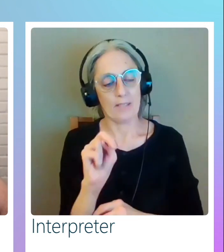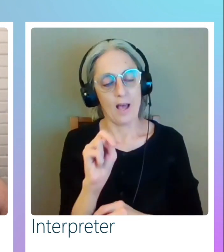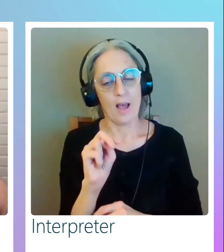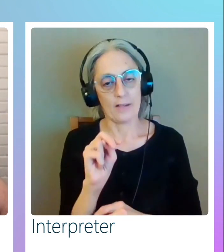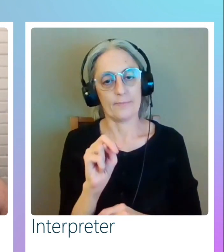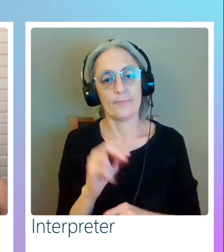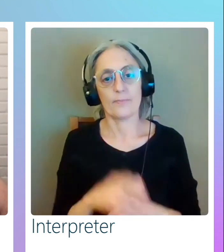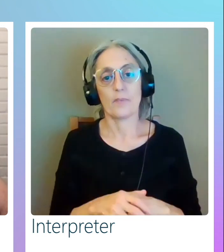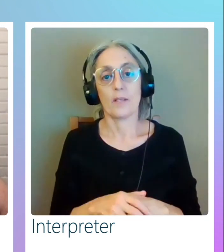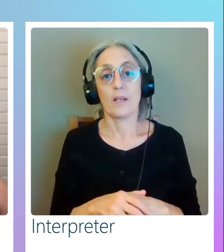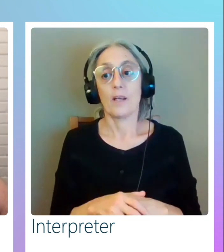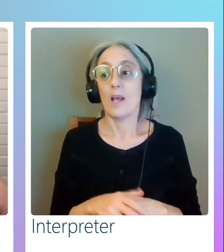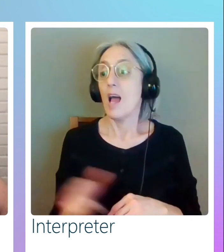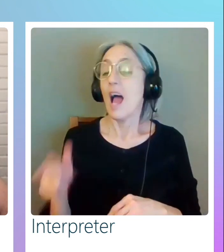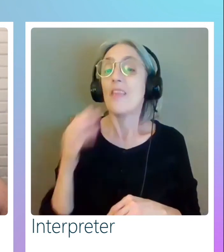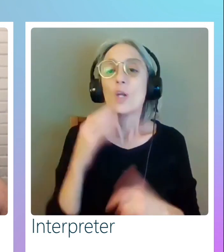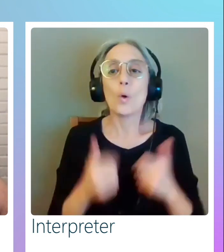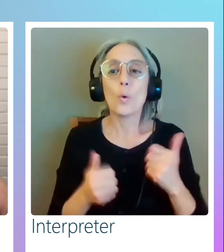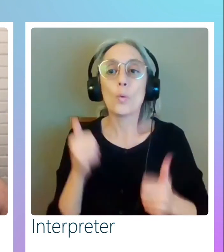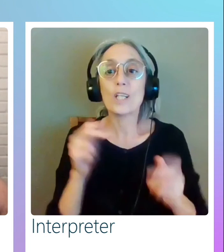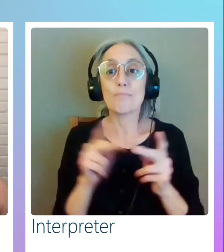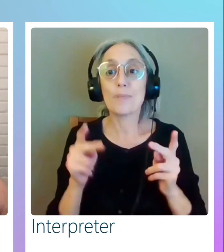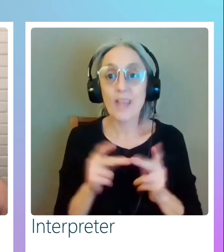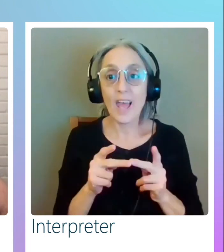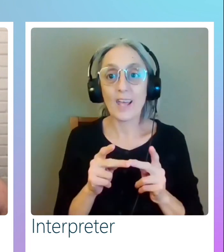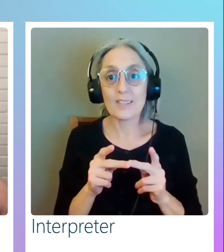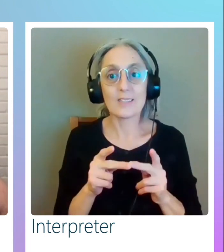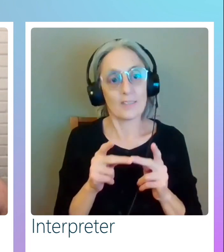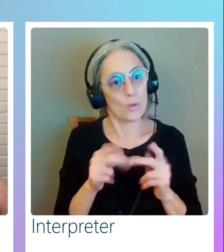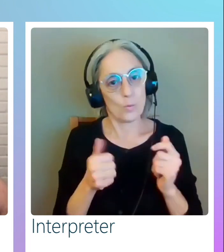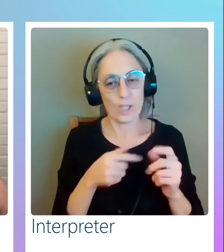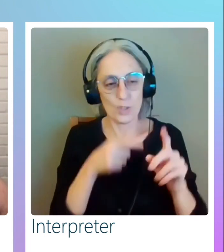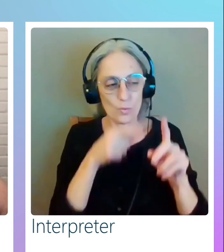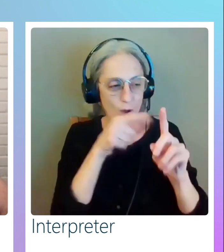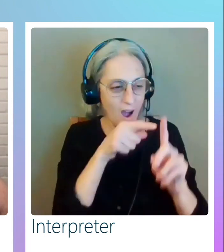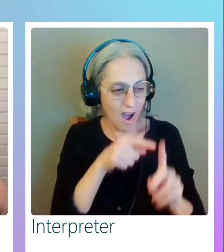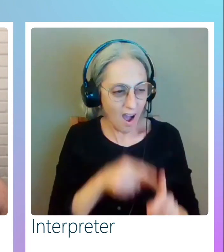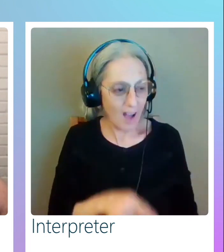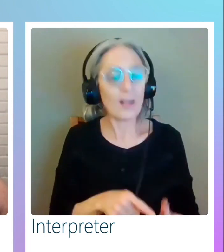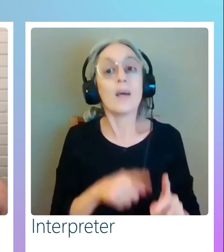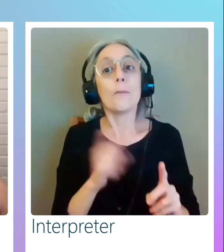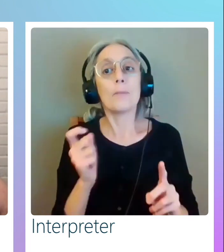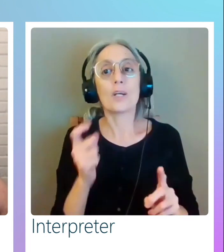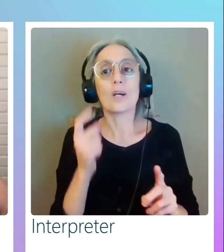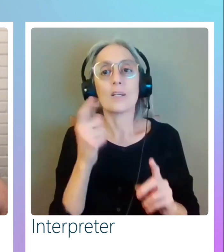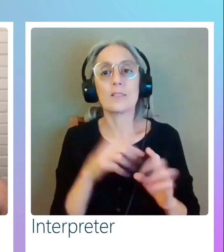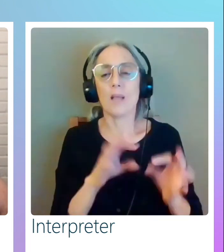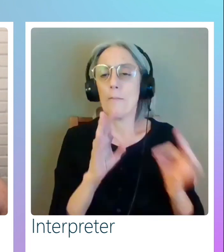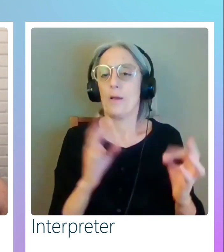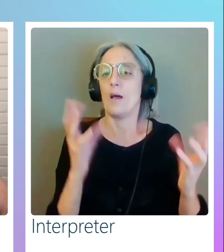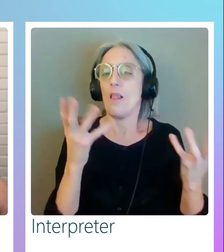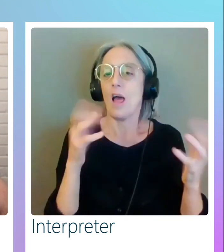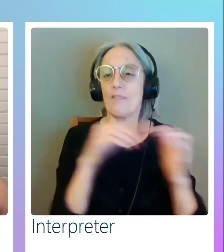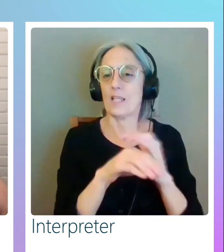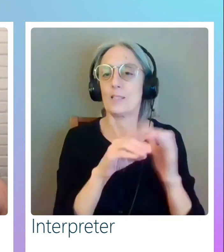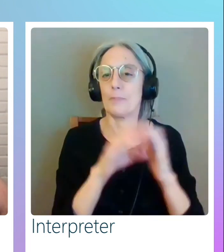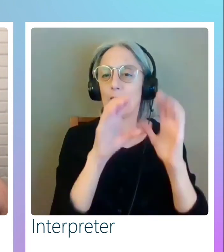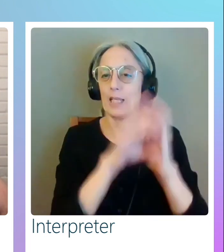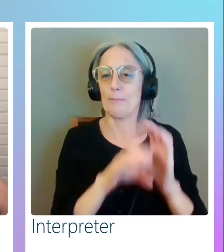what places to go to because they had really good accessibility details in their images. And that was really